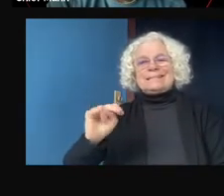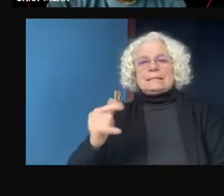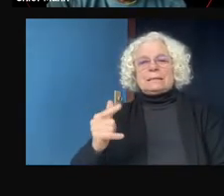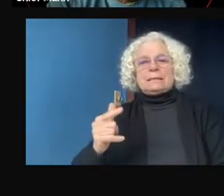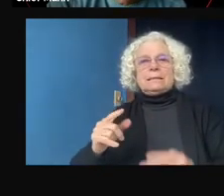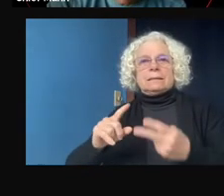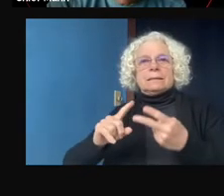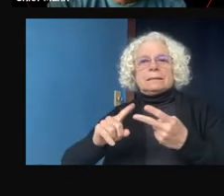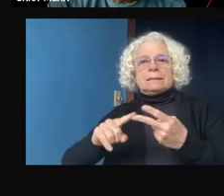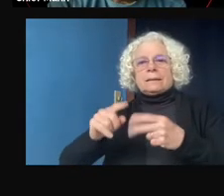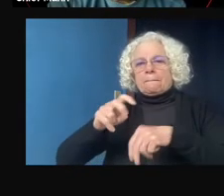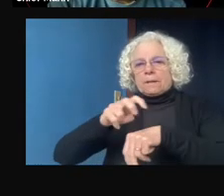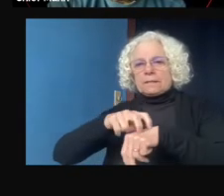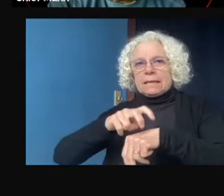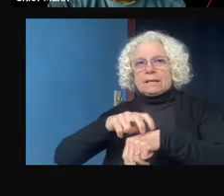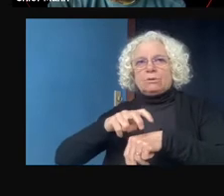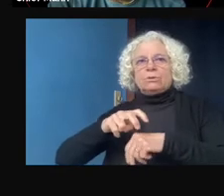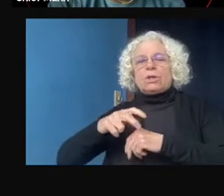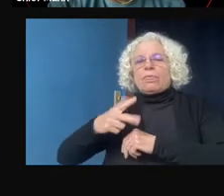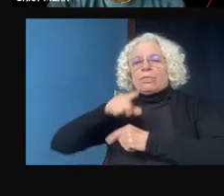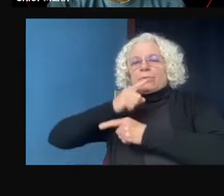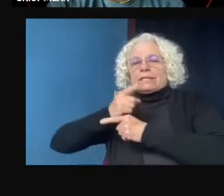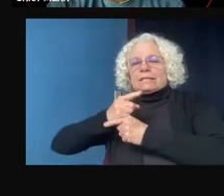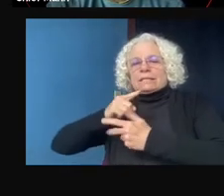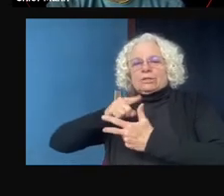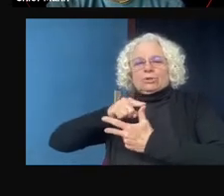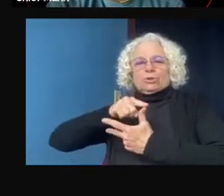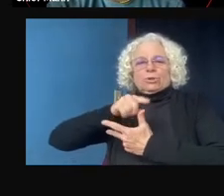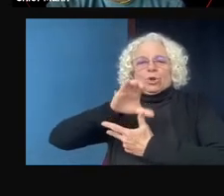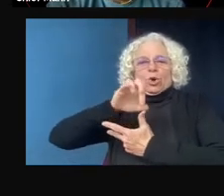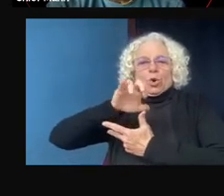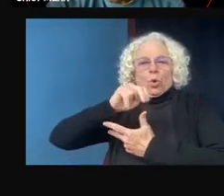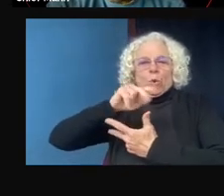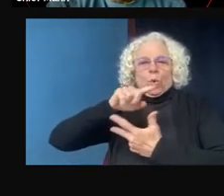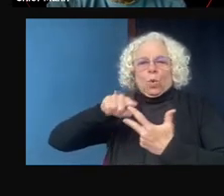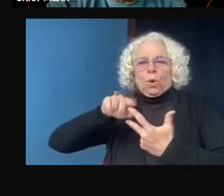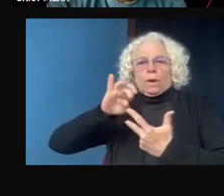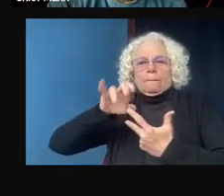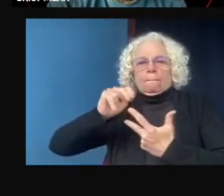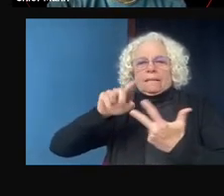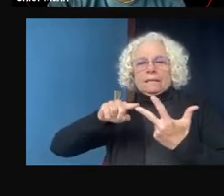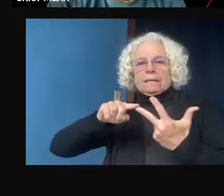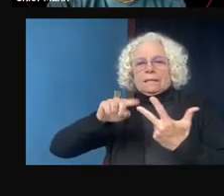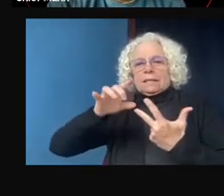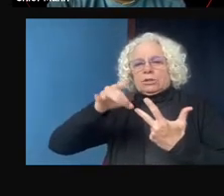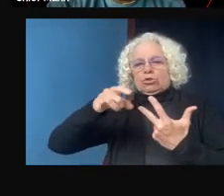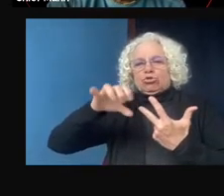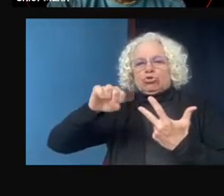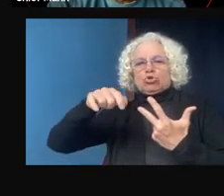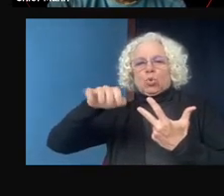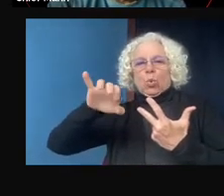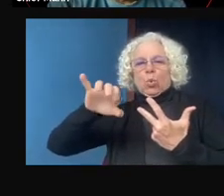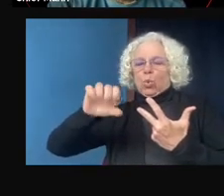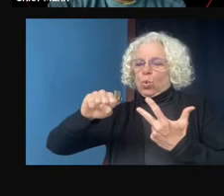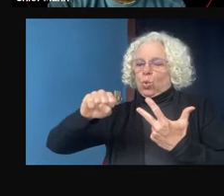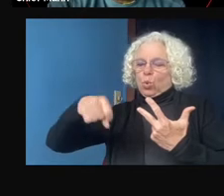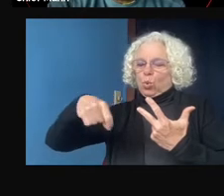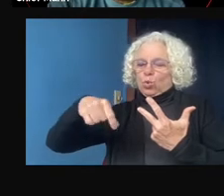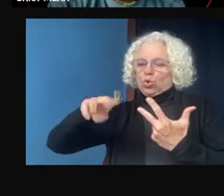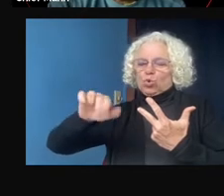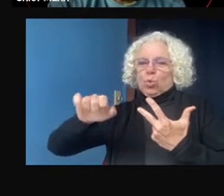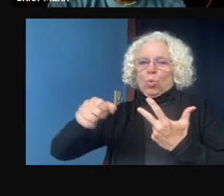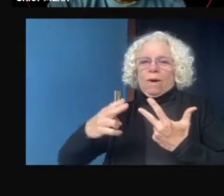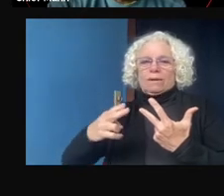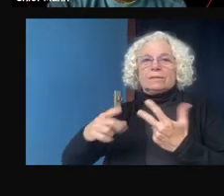potatoes and our three sisters, the corn, the bean, and the squash. And our fourth sister, the